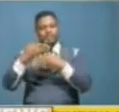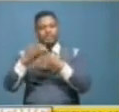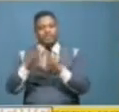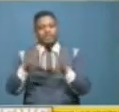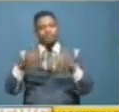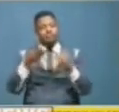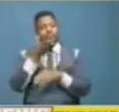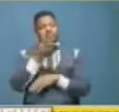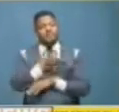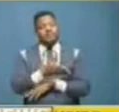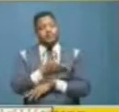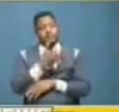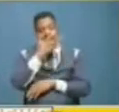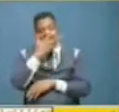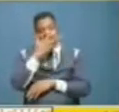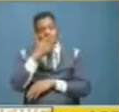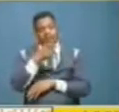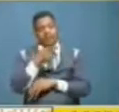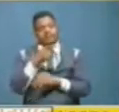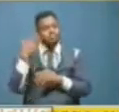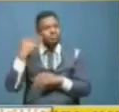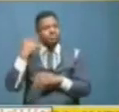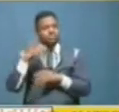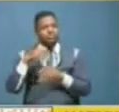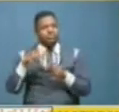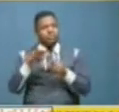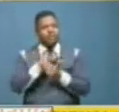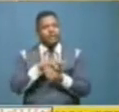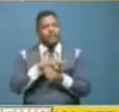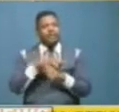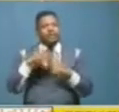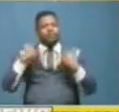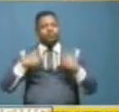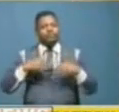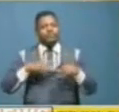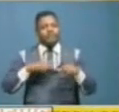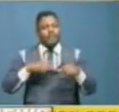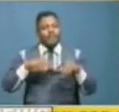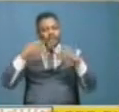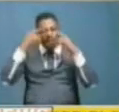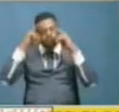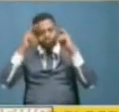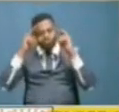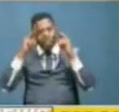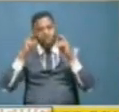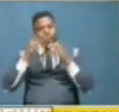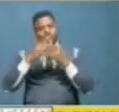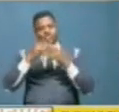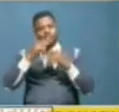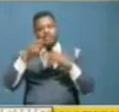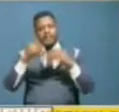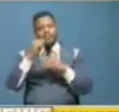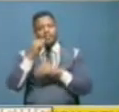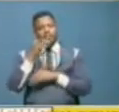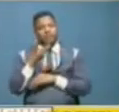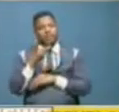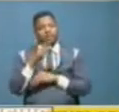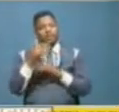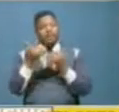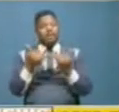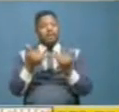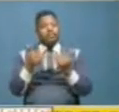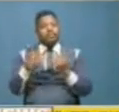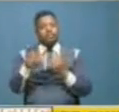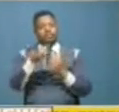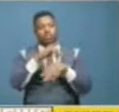there. Those were mainly occupied by dressmakers, hairdressers, and some market women. Currently, most